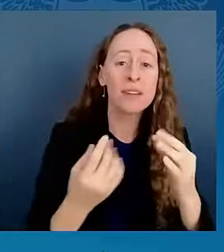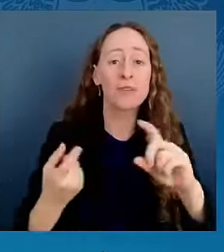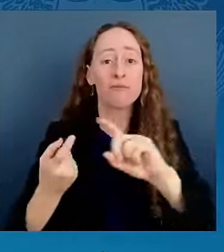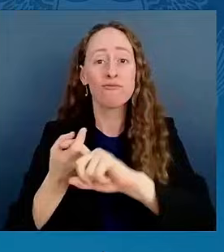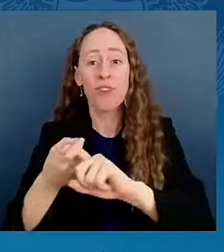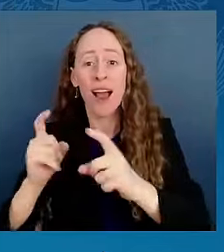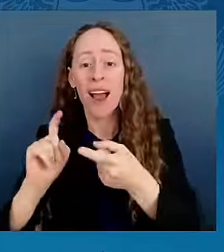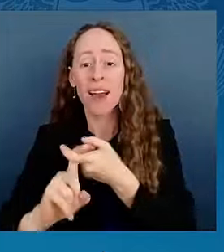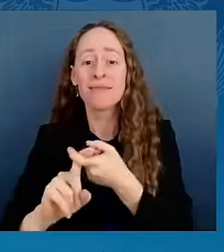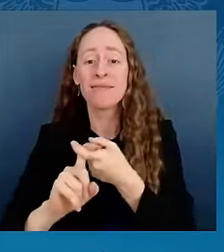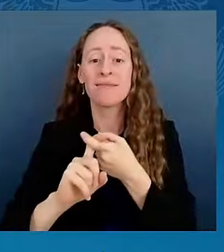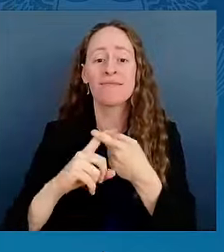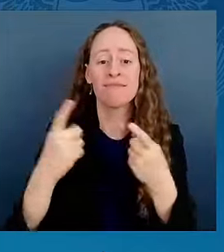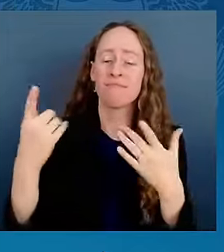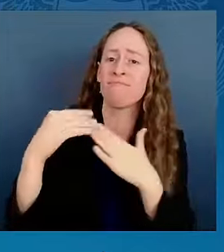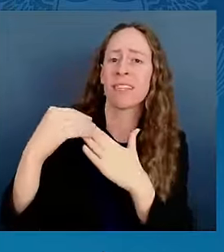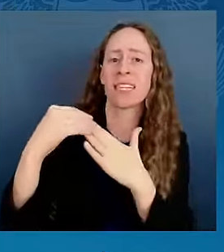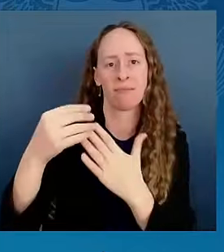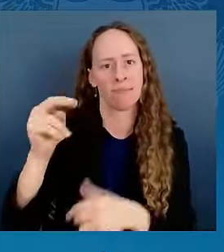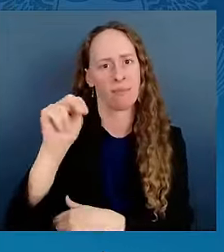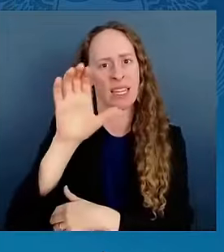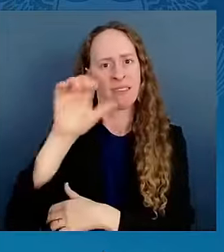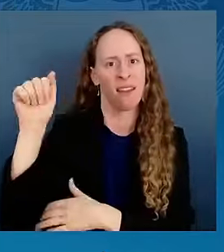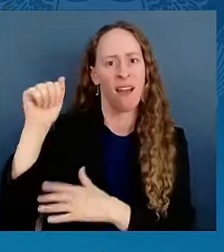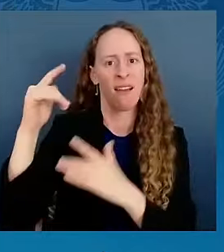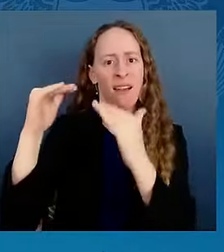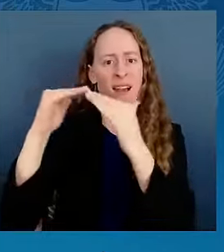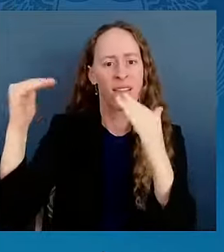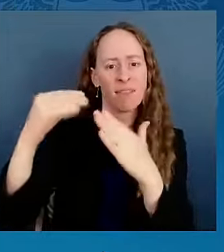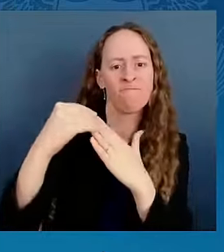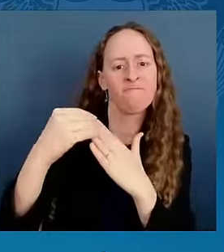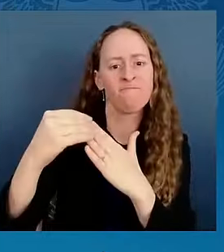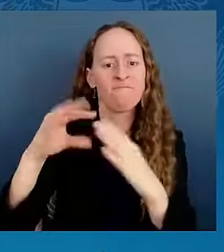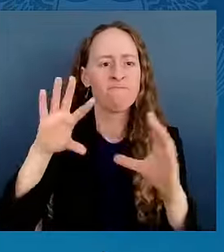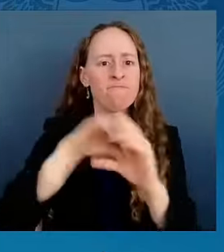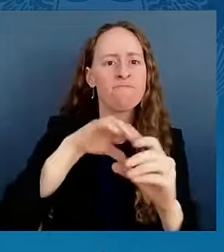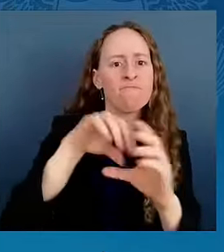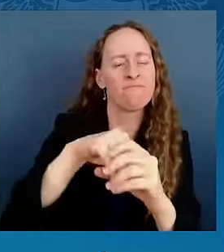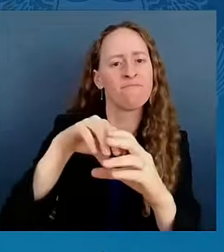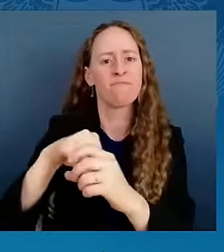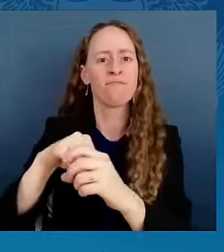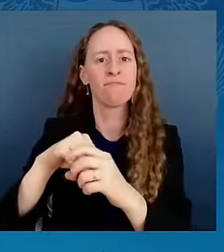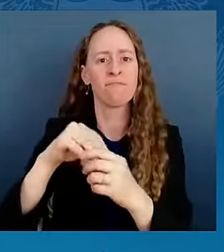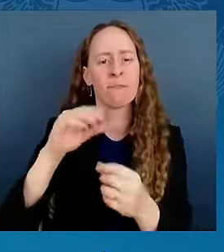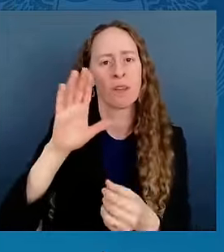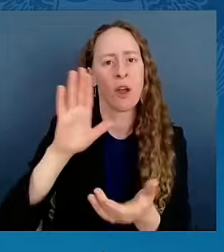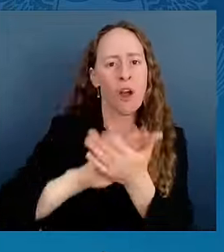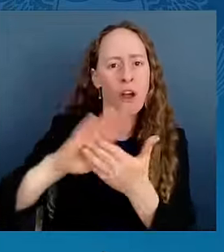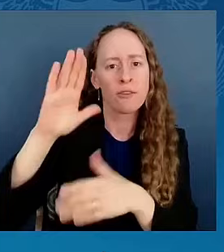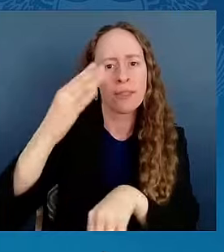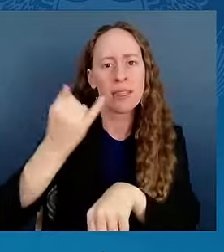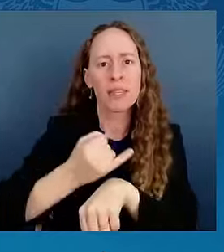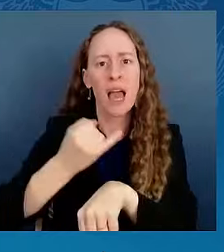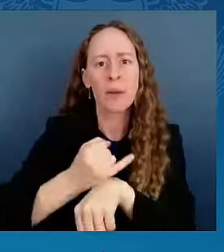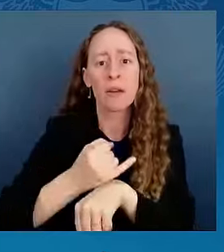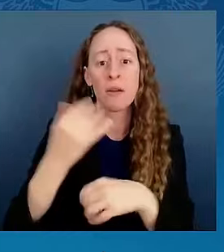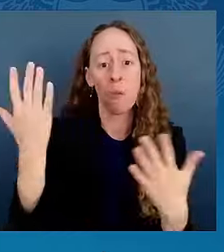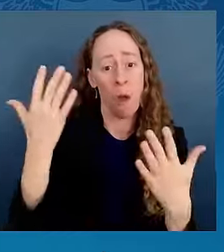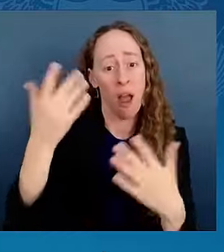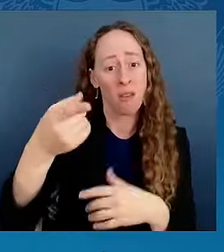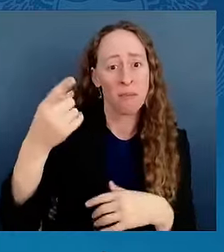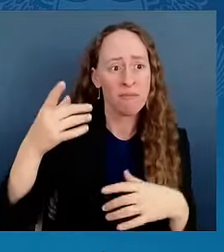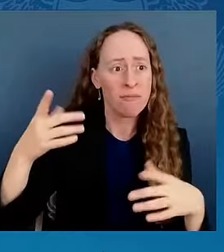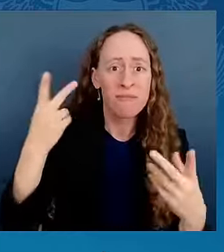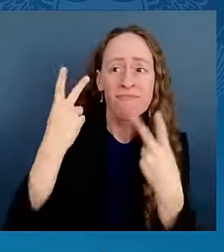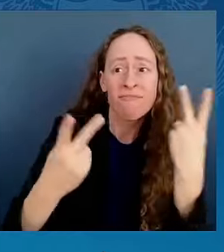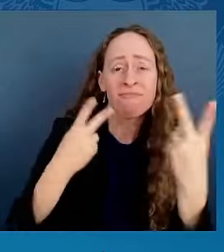your campus. What you do and how you do it is an inspiration, and we thank you. For the coaches here today, I hope